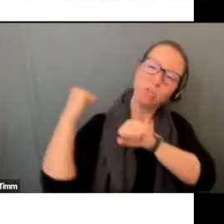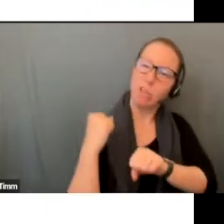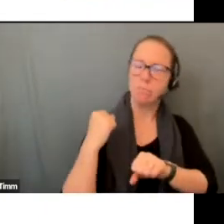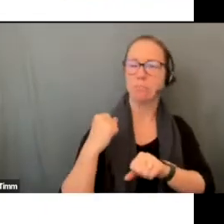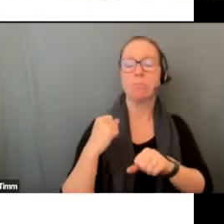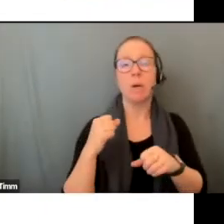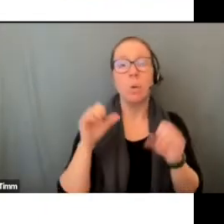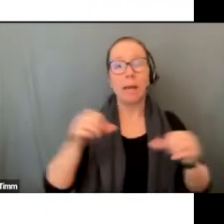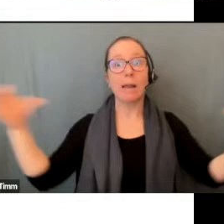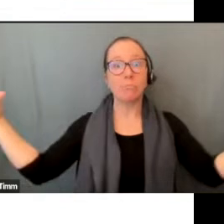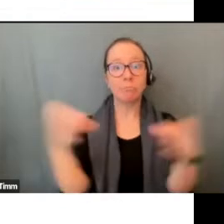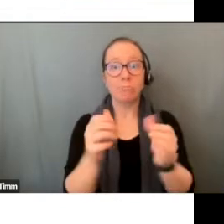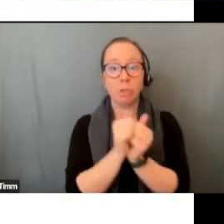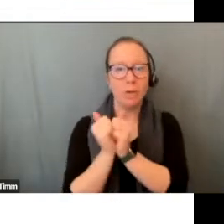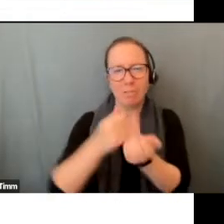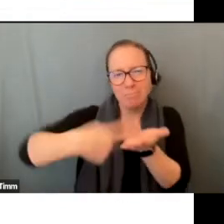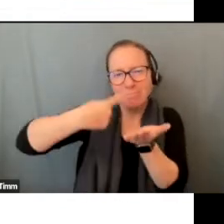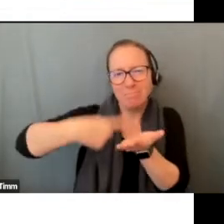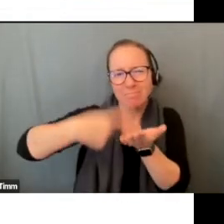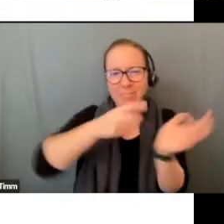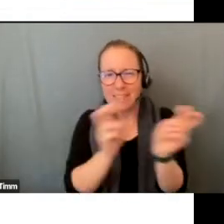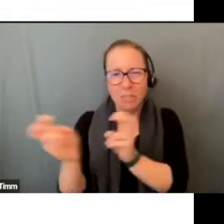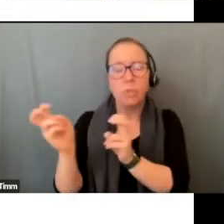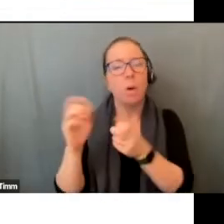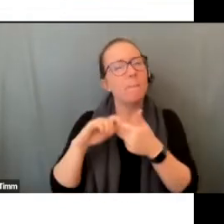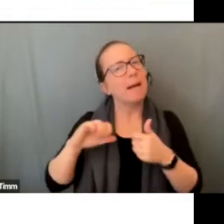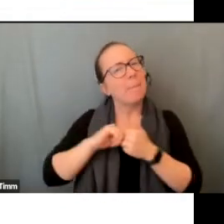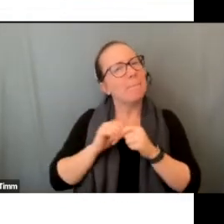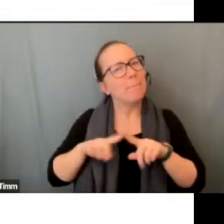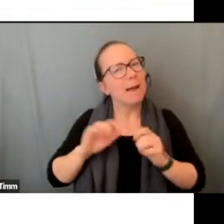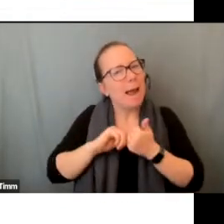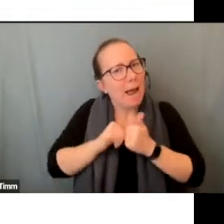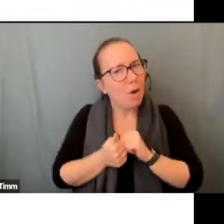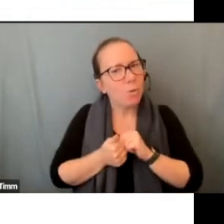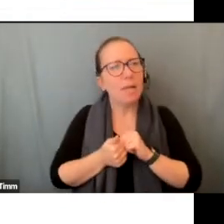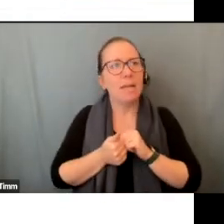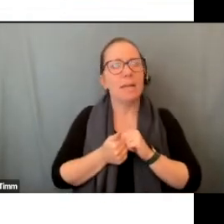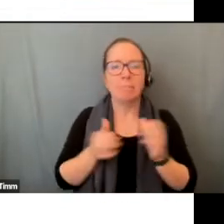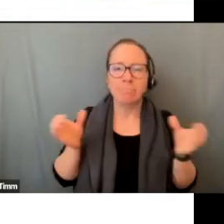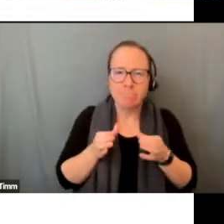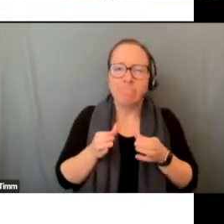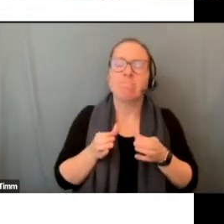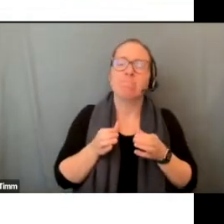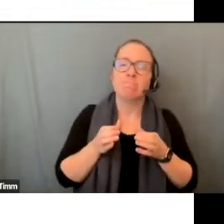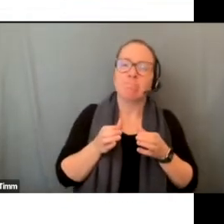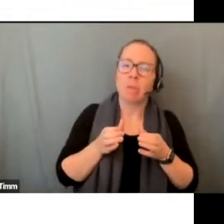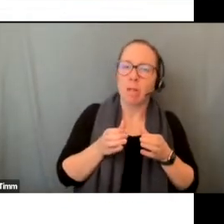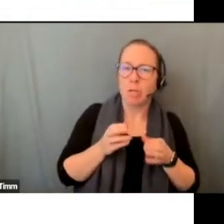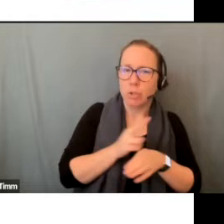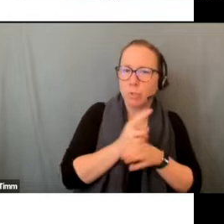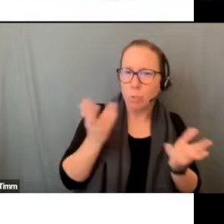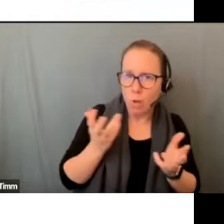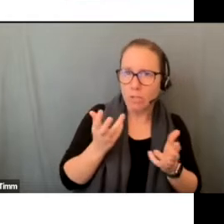get together and talk about the issues, but how do we pull together and what mechanisms do we use to make sure that we